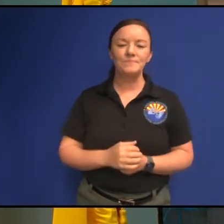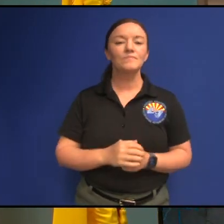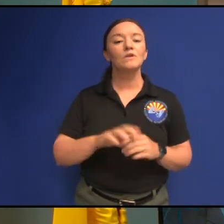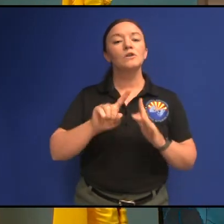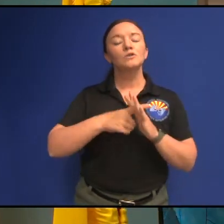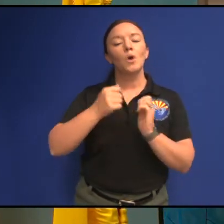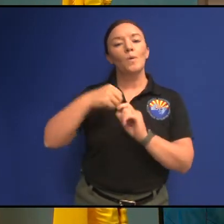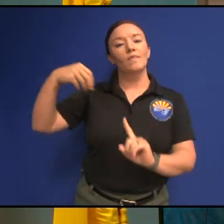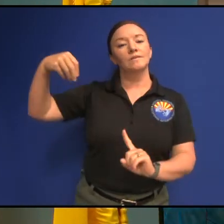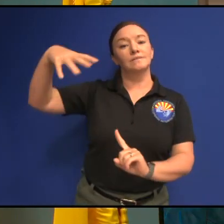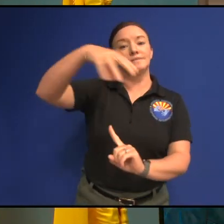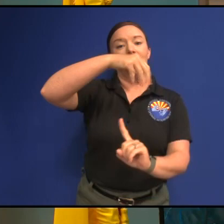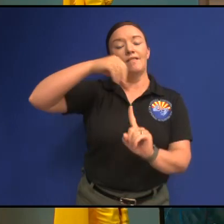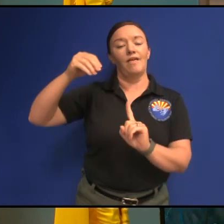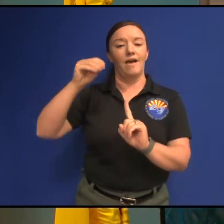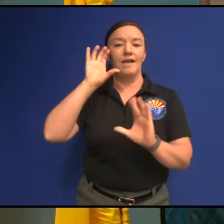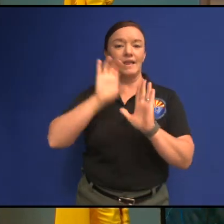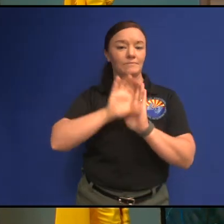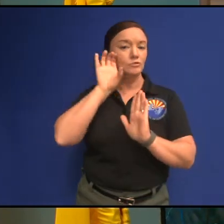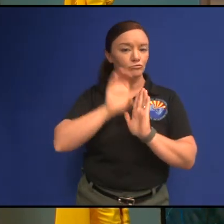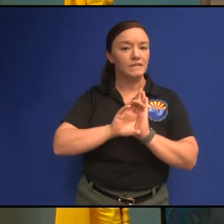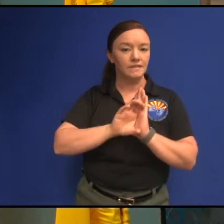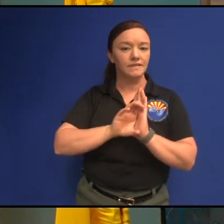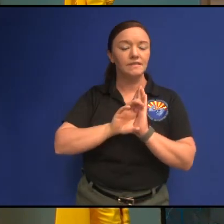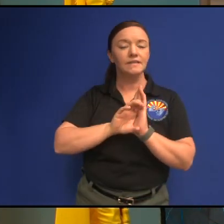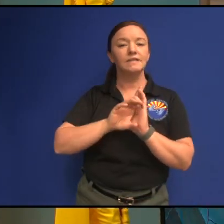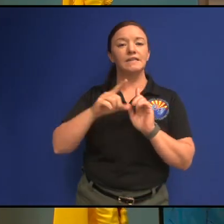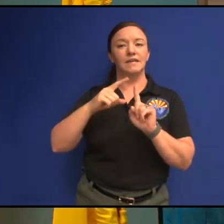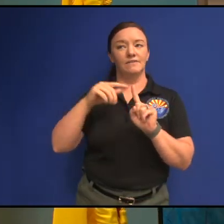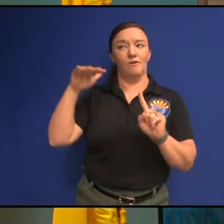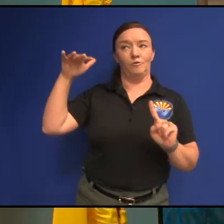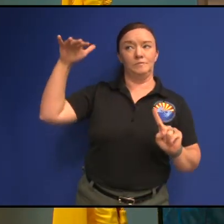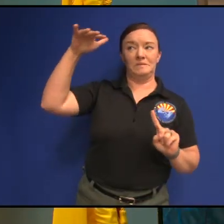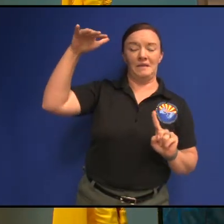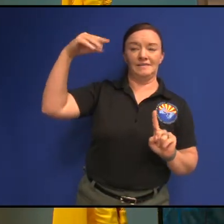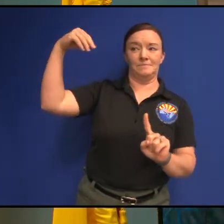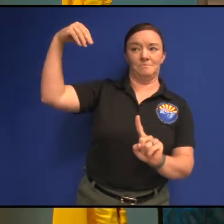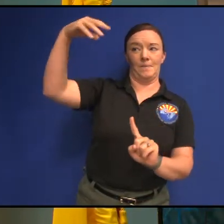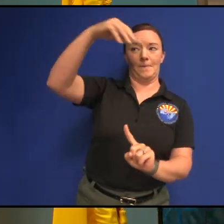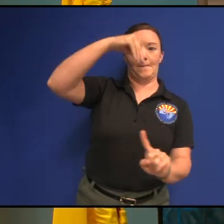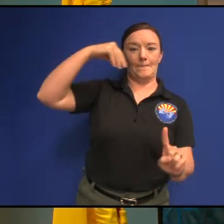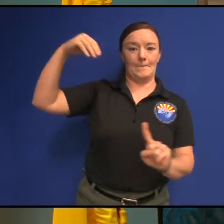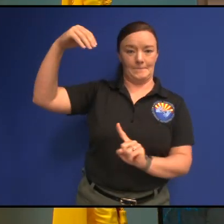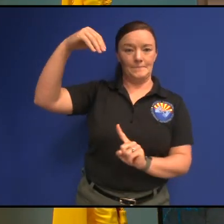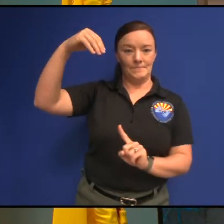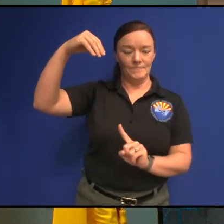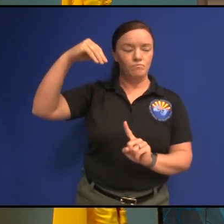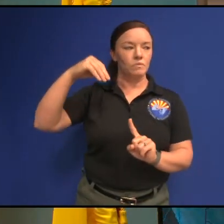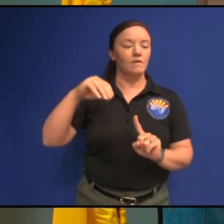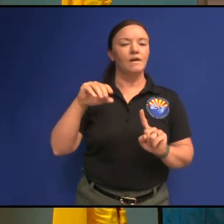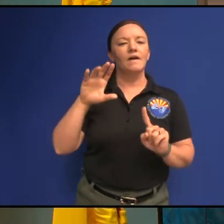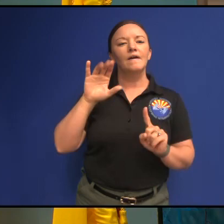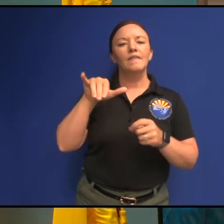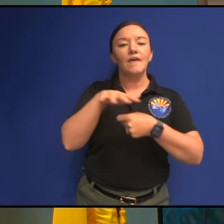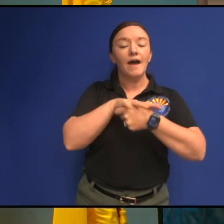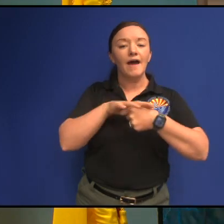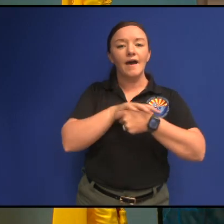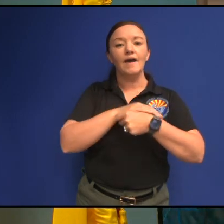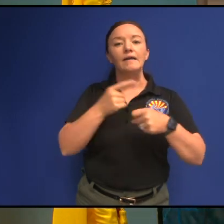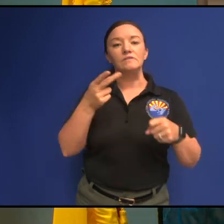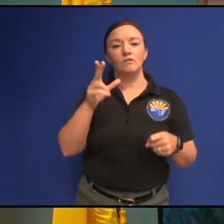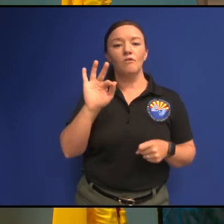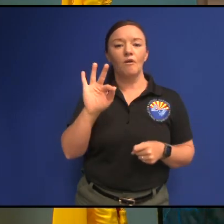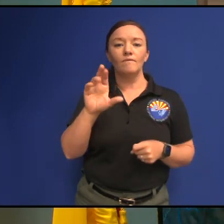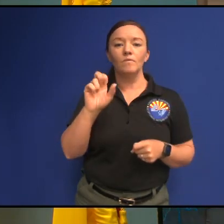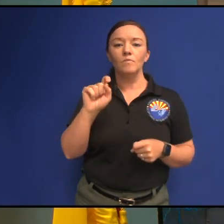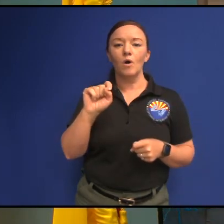is visible satellite looking down from space, and you're seeing the Gulf Coast states here. This is the Texas-Oklahoma